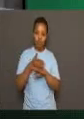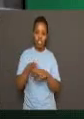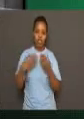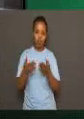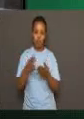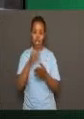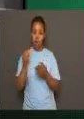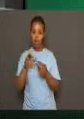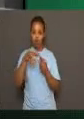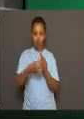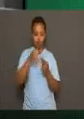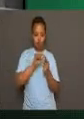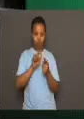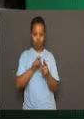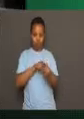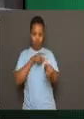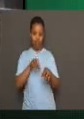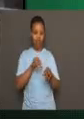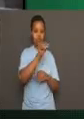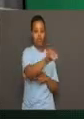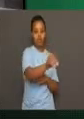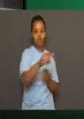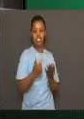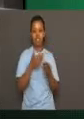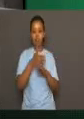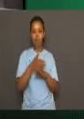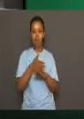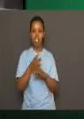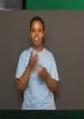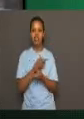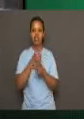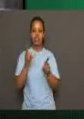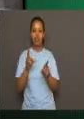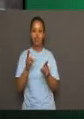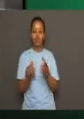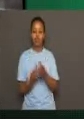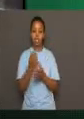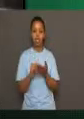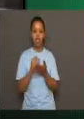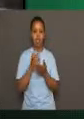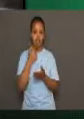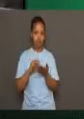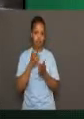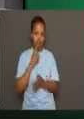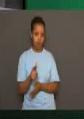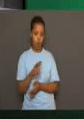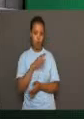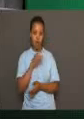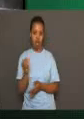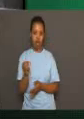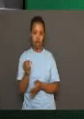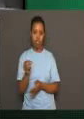reach, insight learning eventually occurred. After